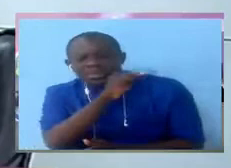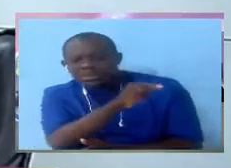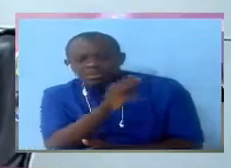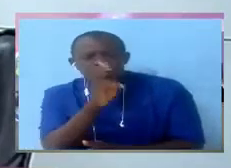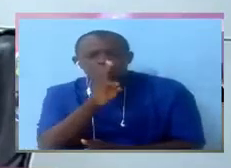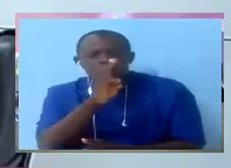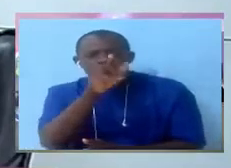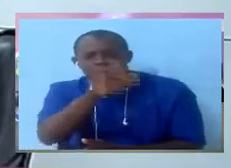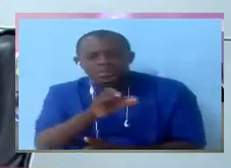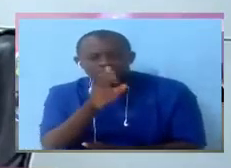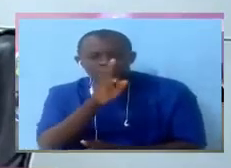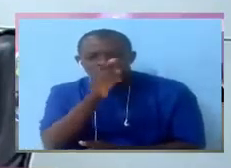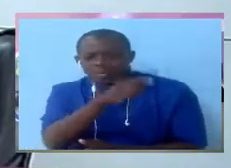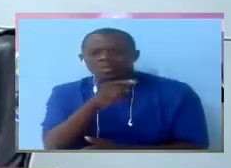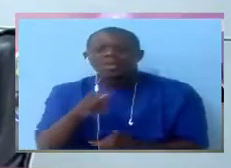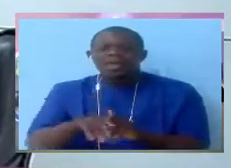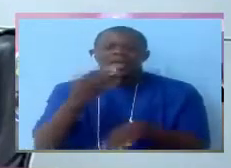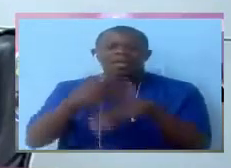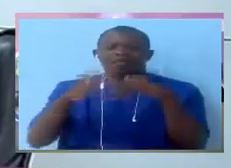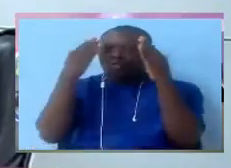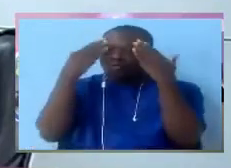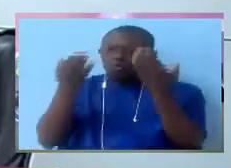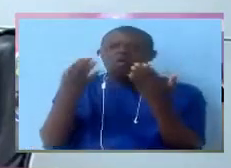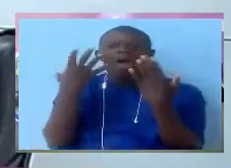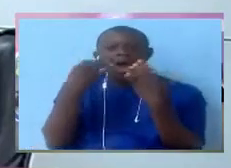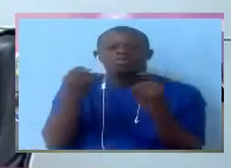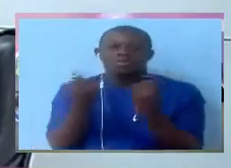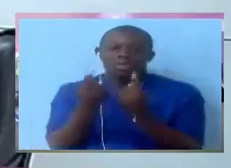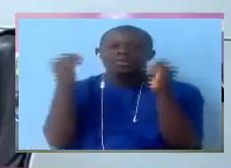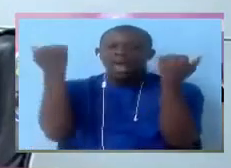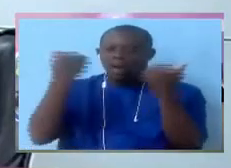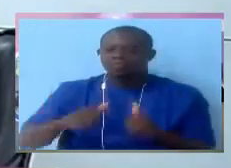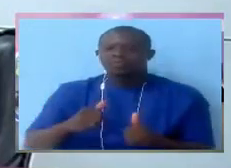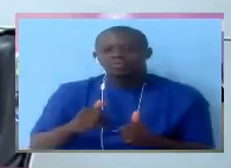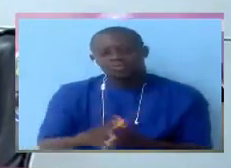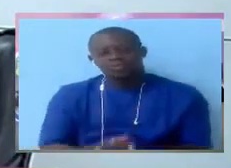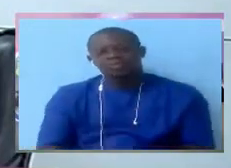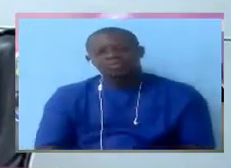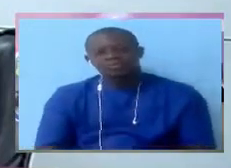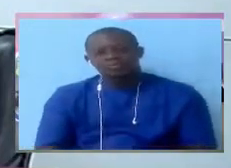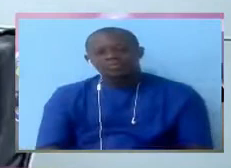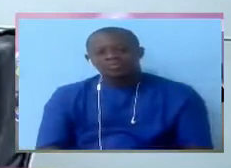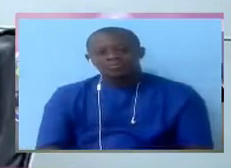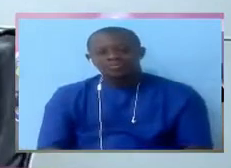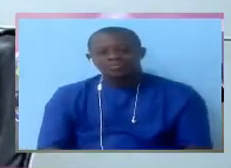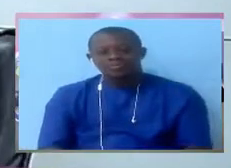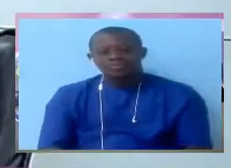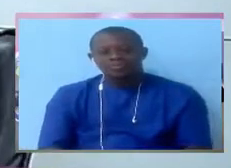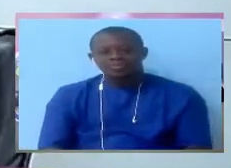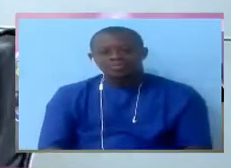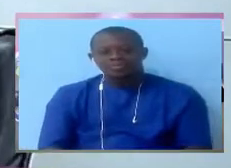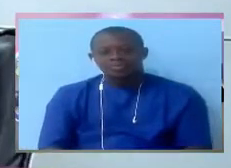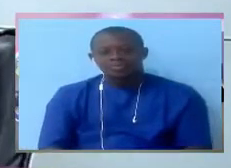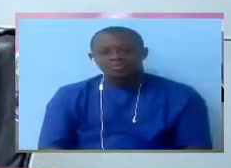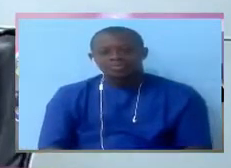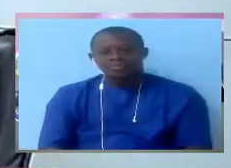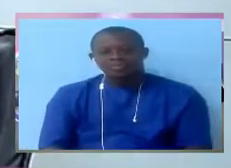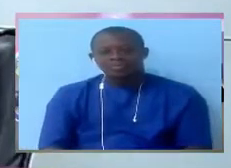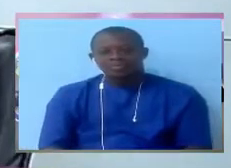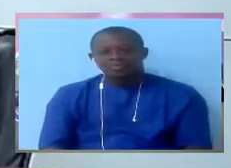disabori foofu rek. When we go out and when we go out, they know that we are up to something sinister, and when we come in they would suspect